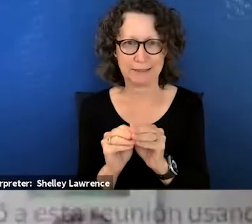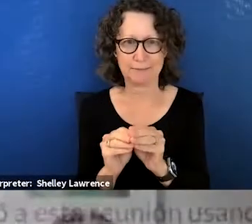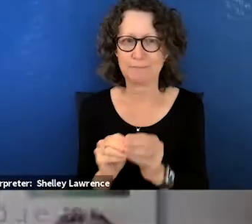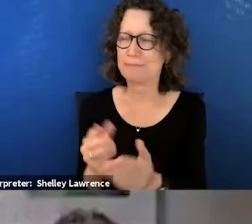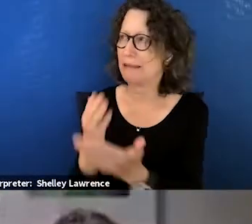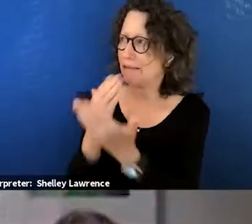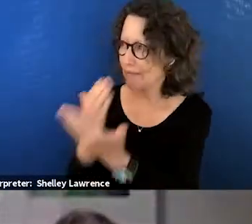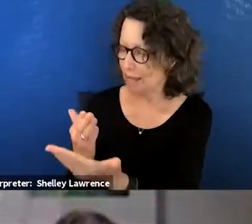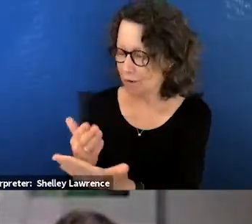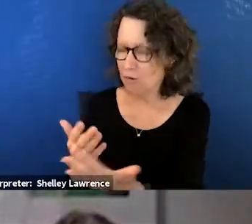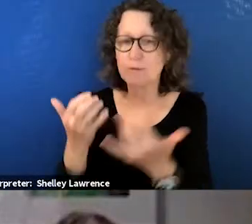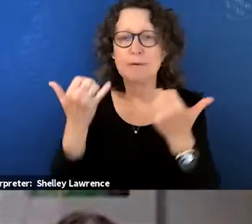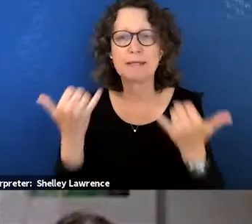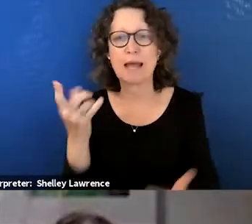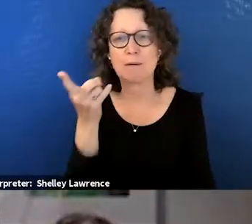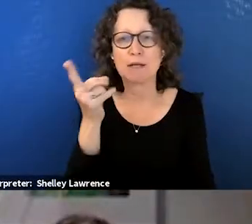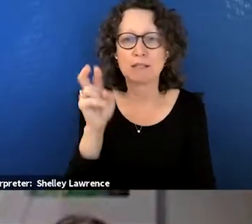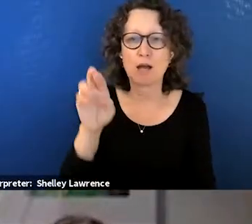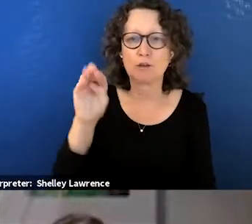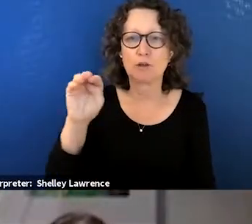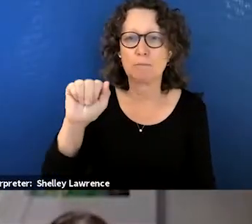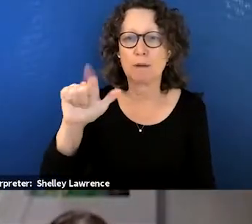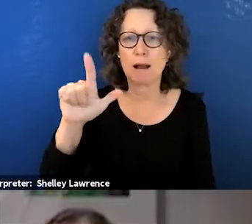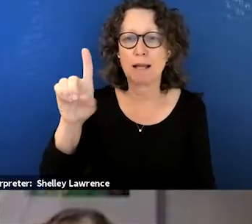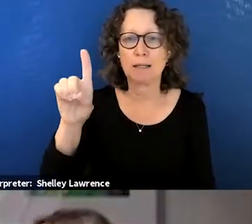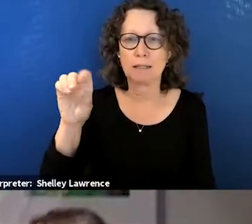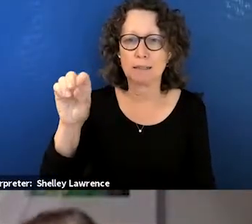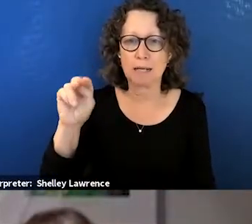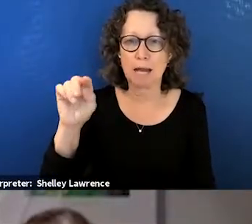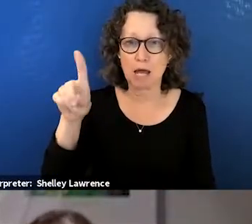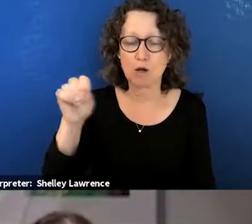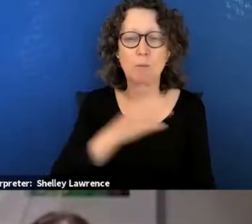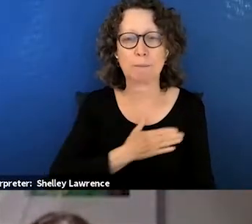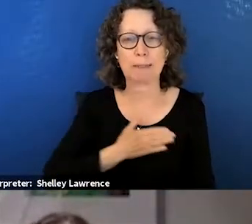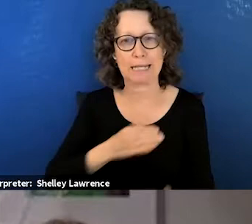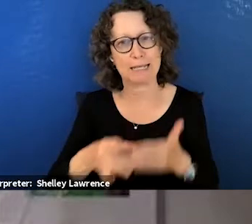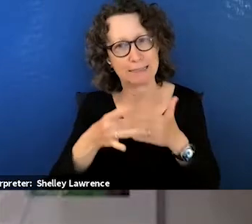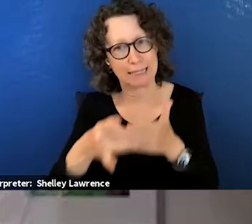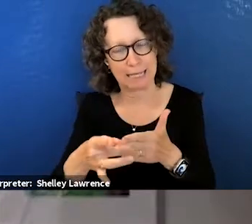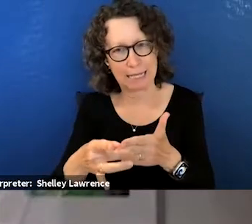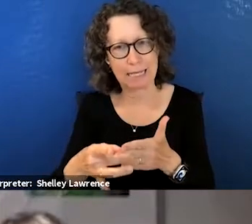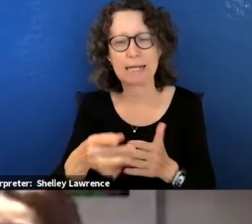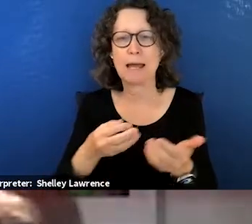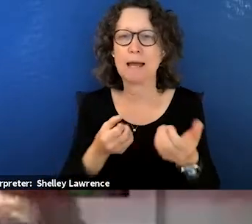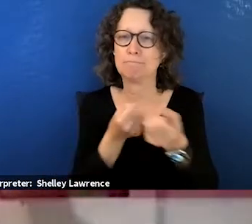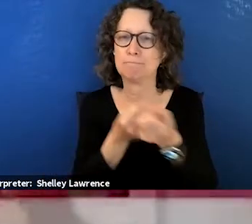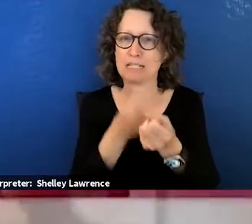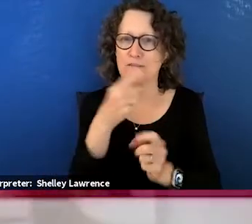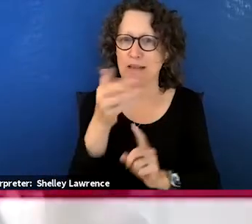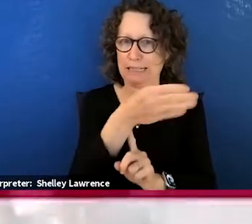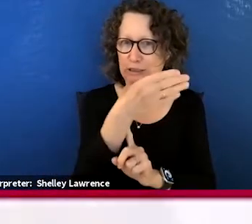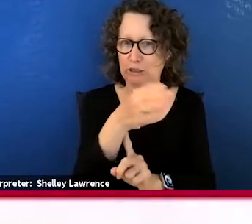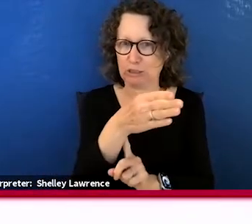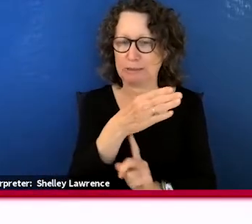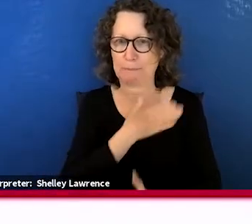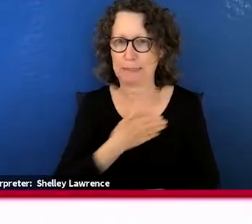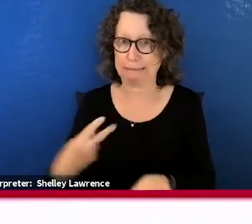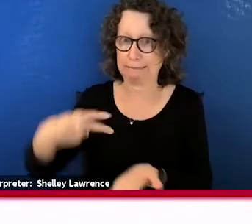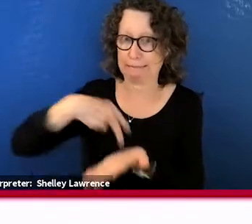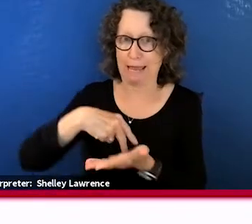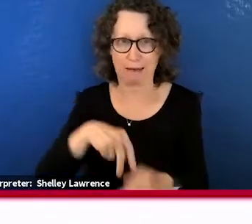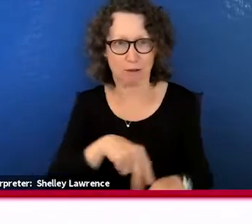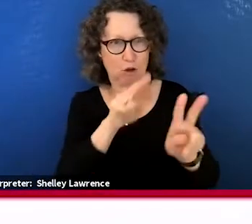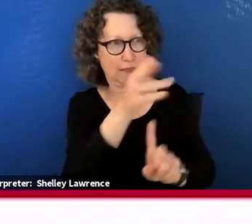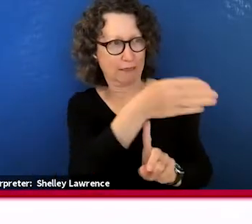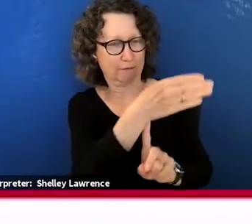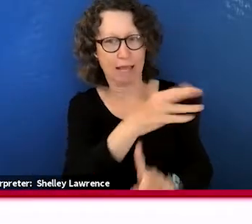you very much. And now, Dr. Maldonado, please lead us in the Pledge of Allegiance. Great. Please stand, face the flag. Put your